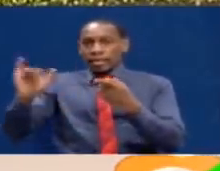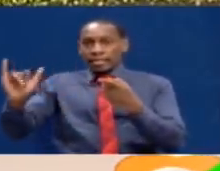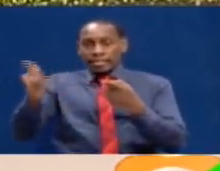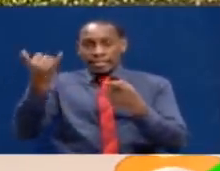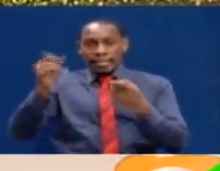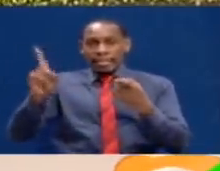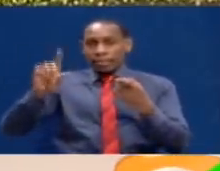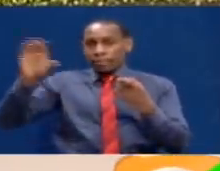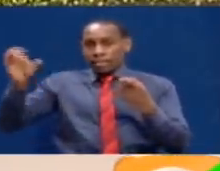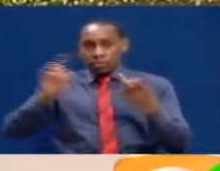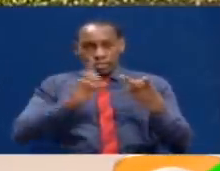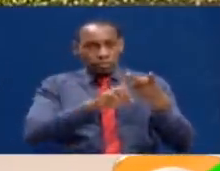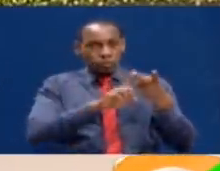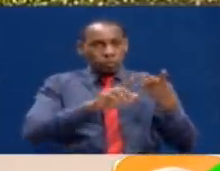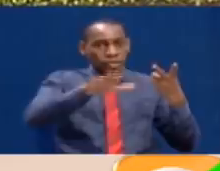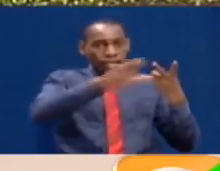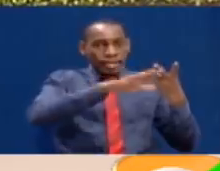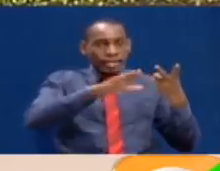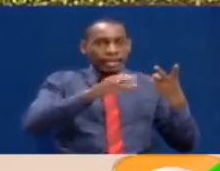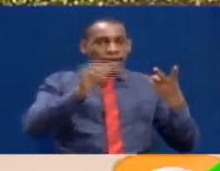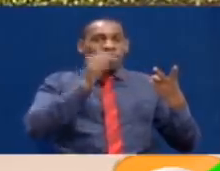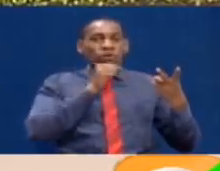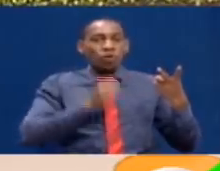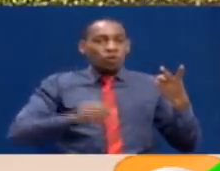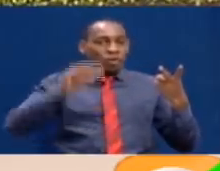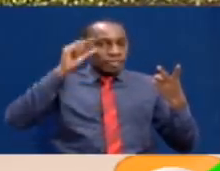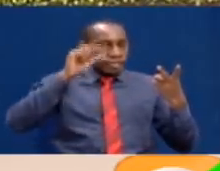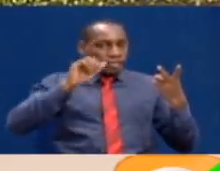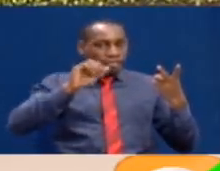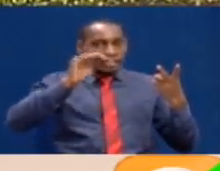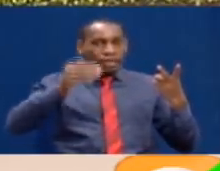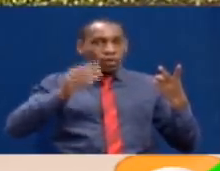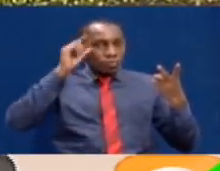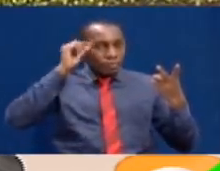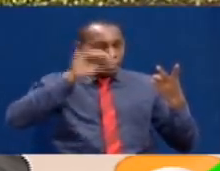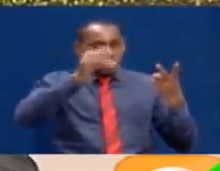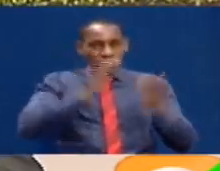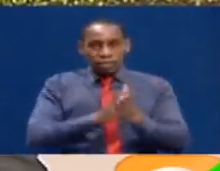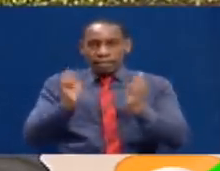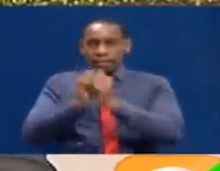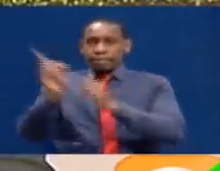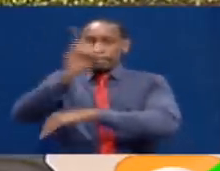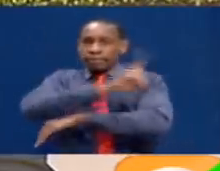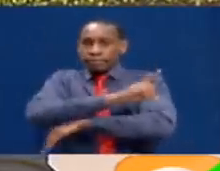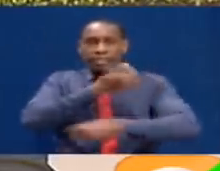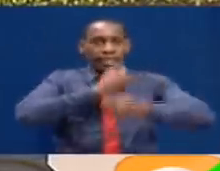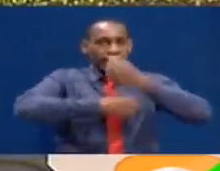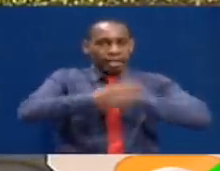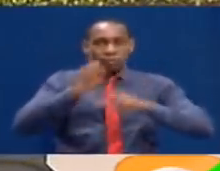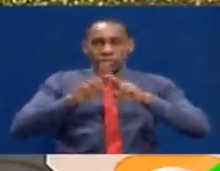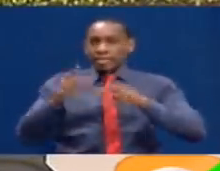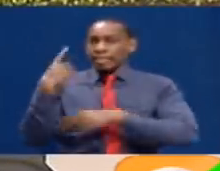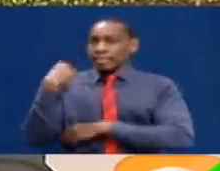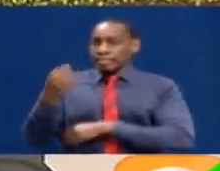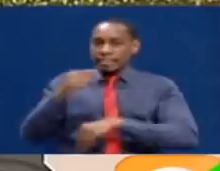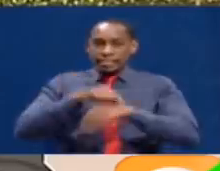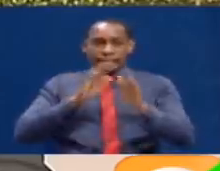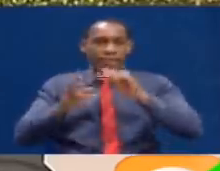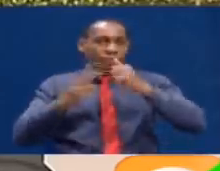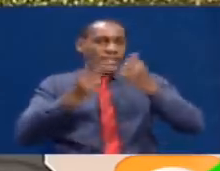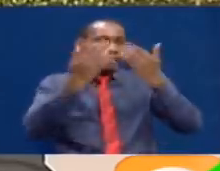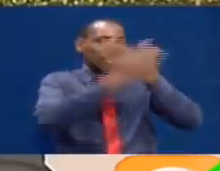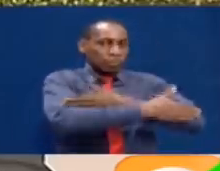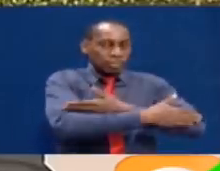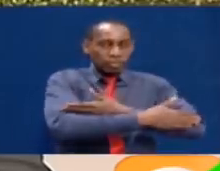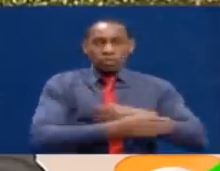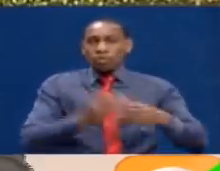area in Nairobi County and part of Old Town in Mombasa County. This 15-day measure starting yesterday at about 7